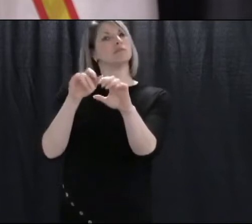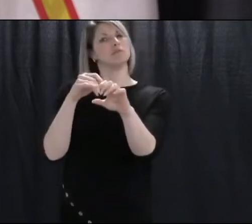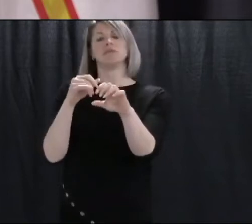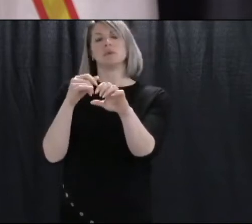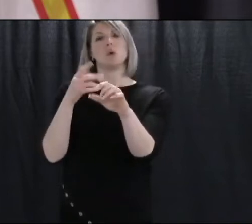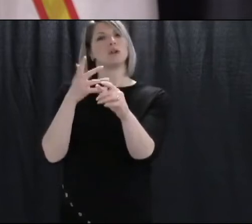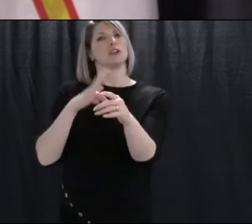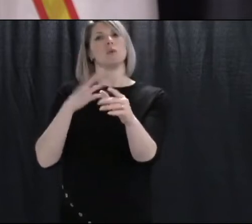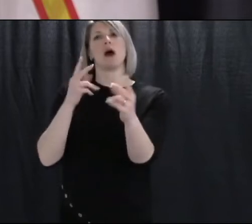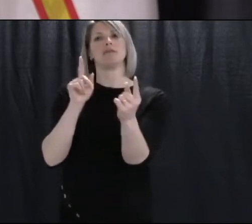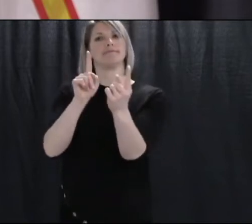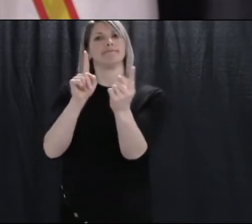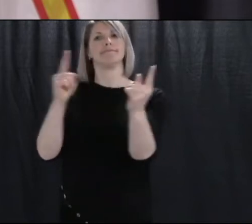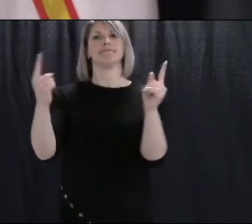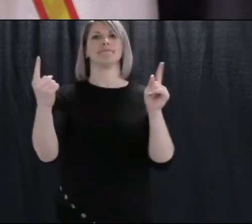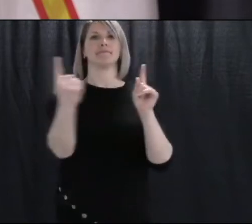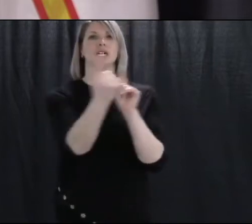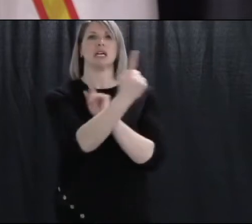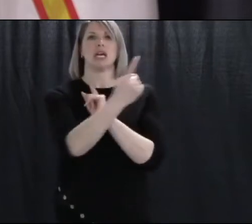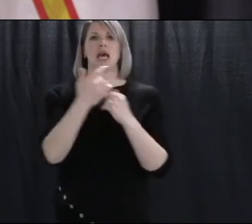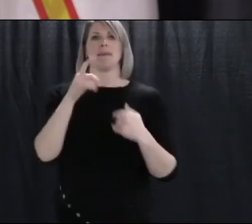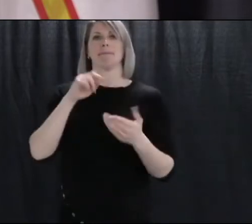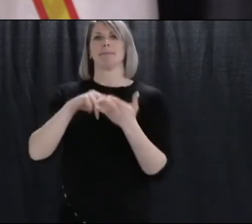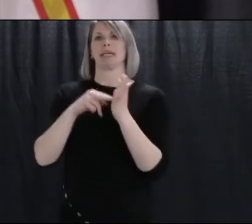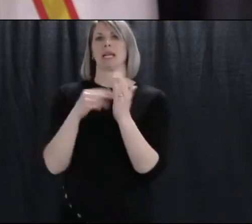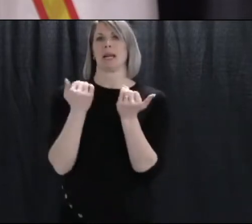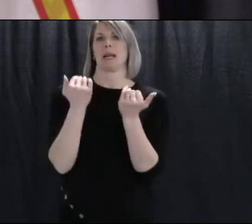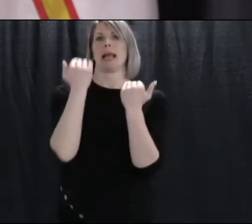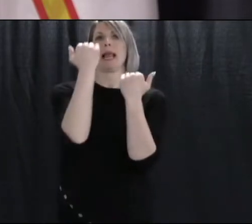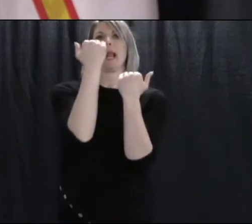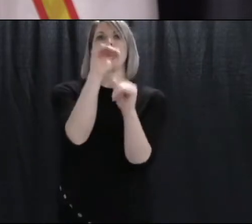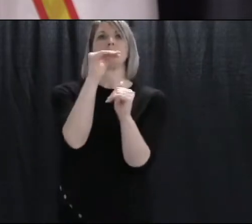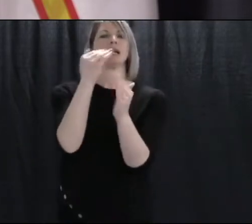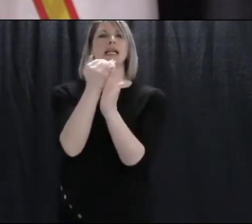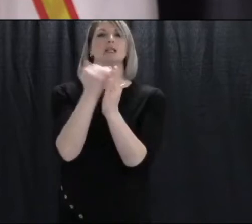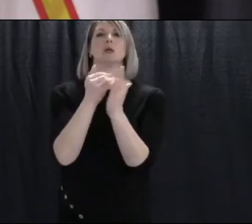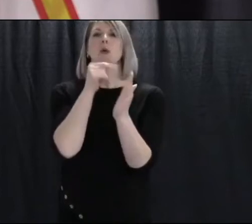contact, through the airport facility. So this coming from the mine site, travel from